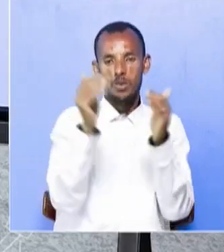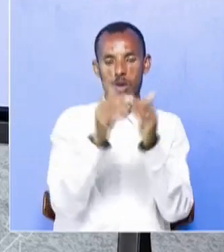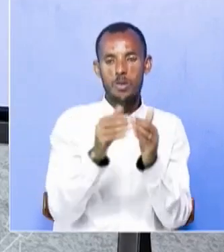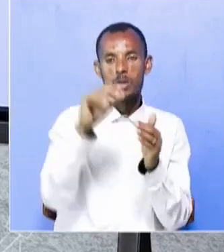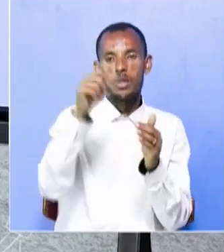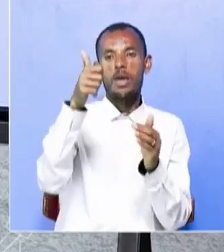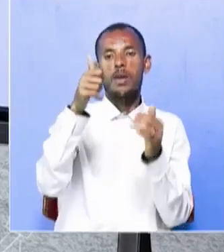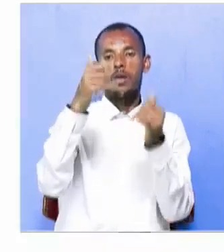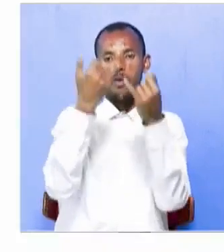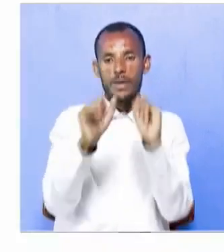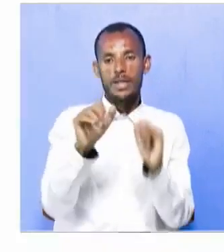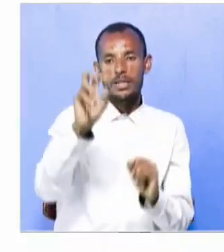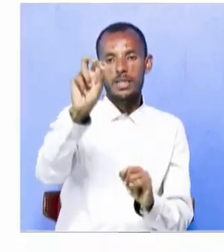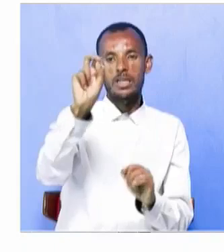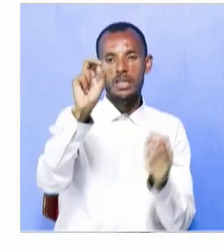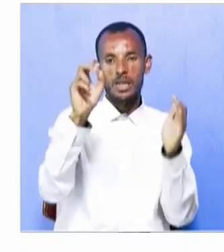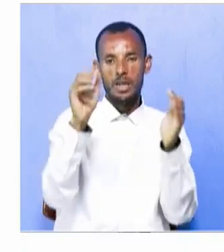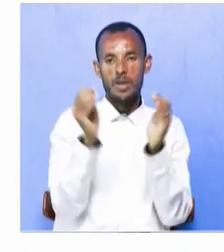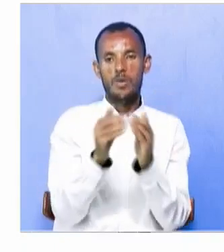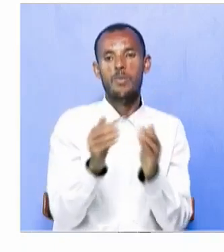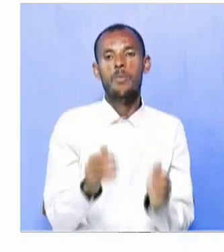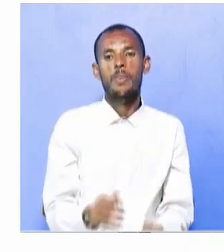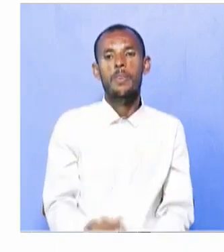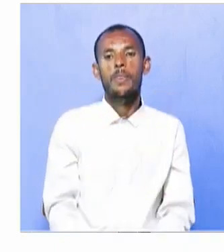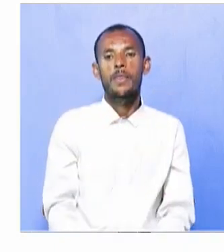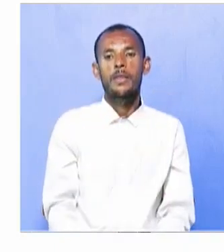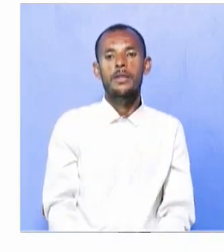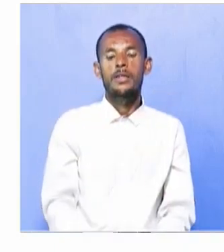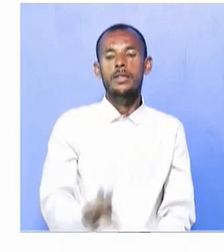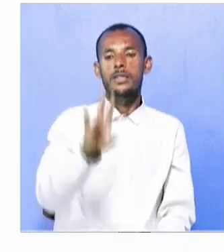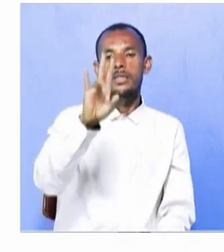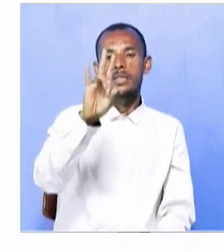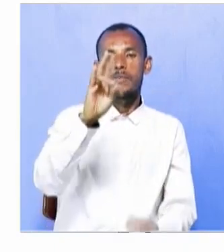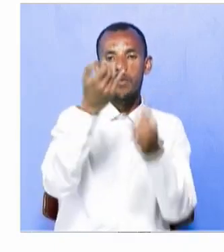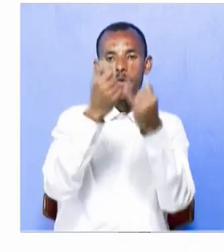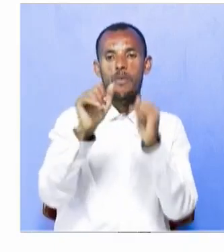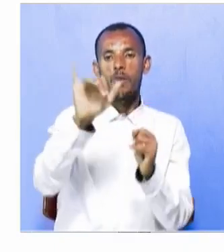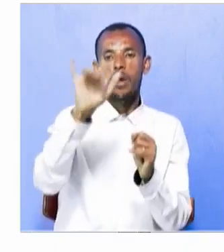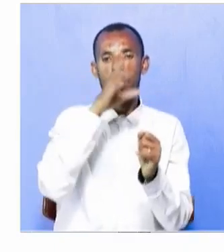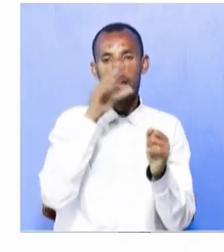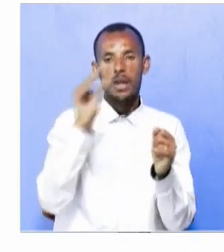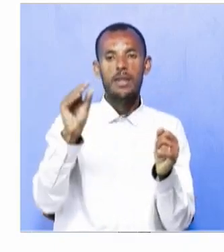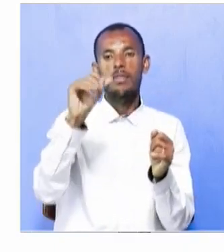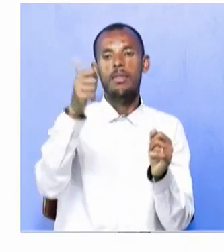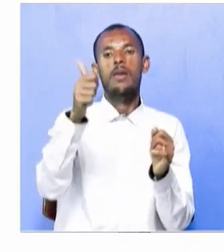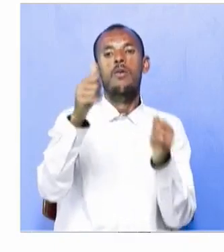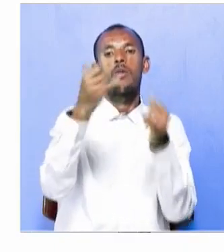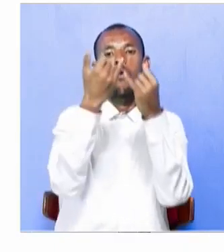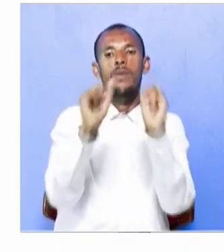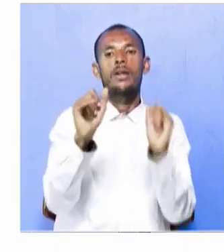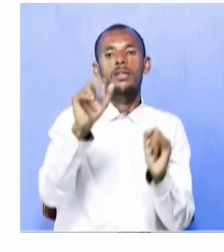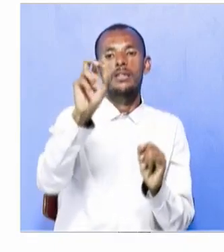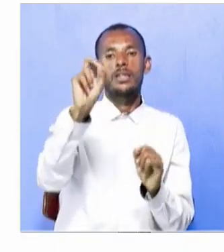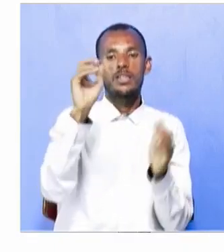are the same. Okay, 7 over y and 10 over 30 are the same.